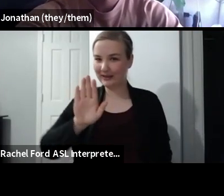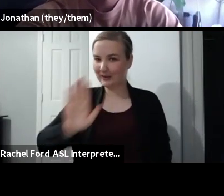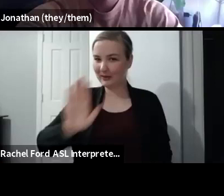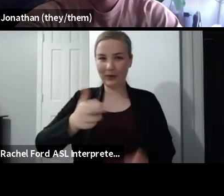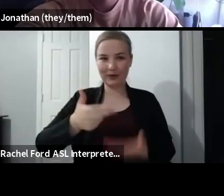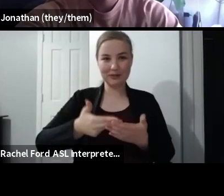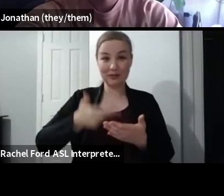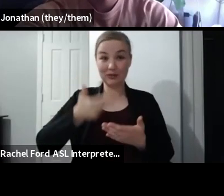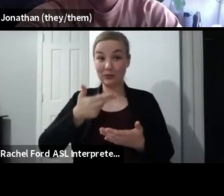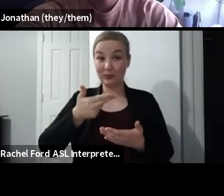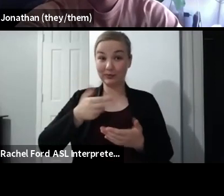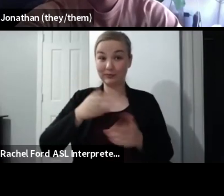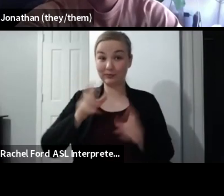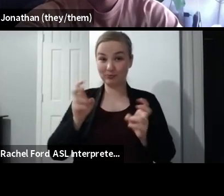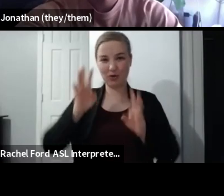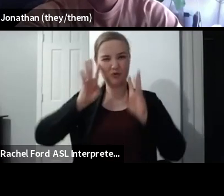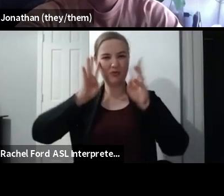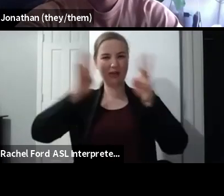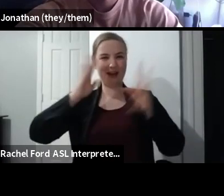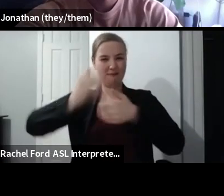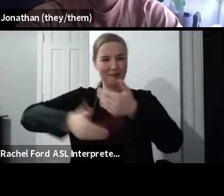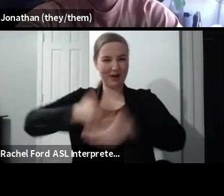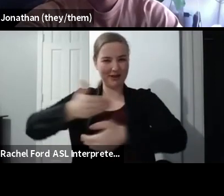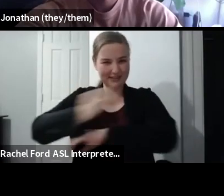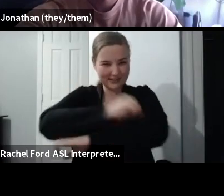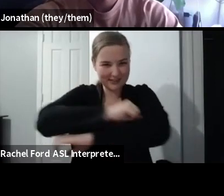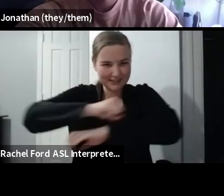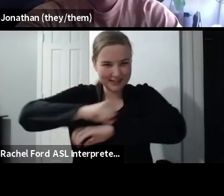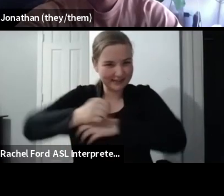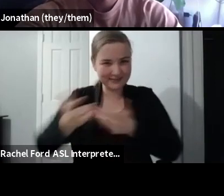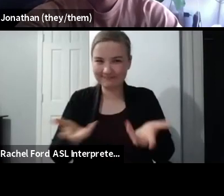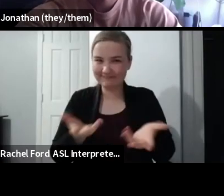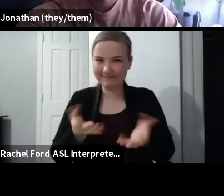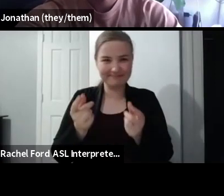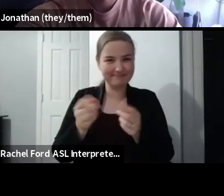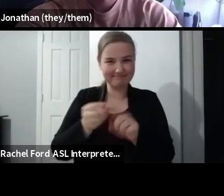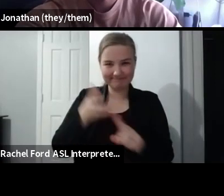my soup on stage? Oh my gosh.